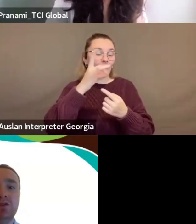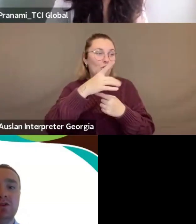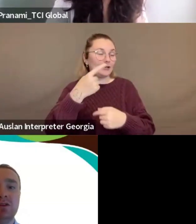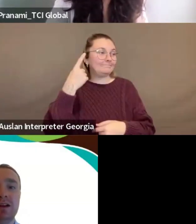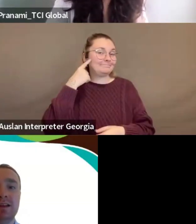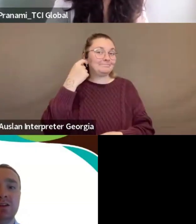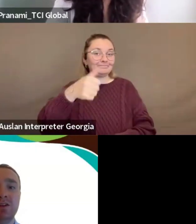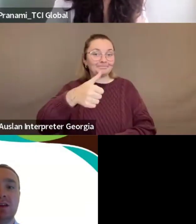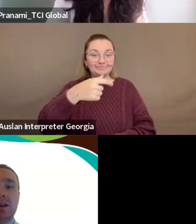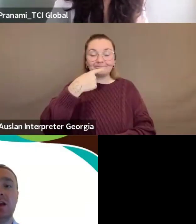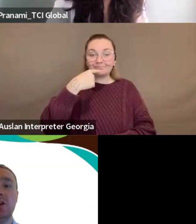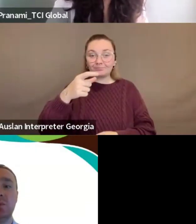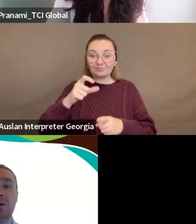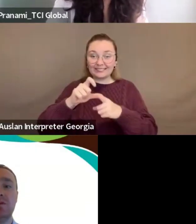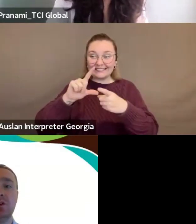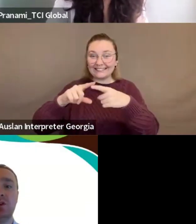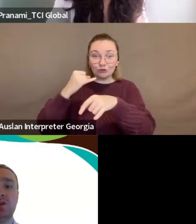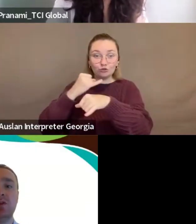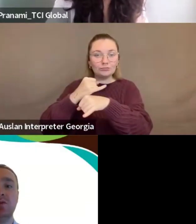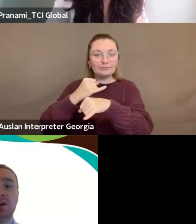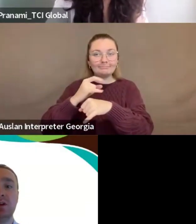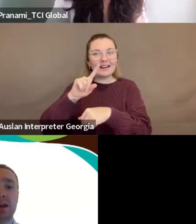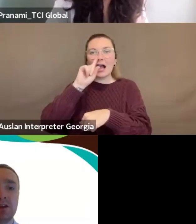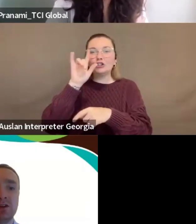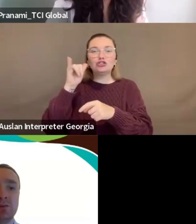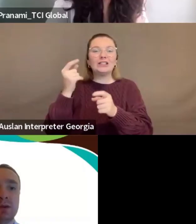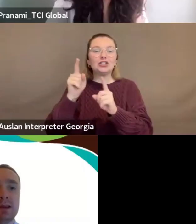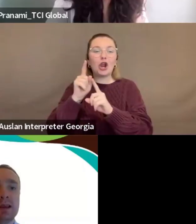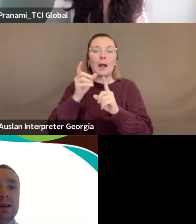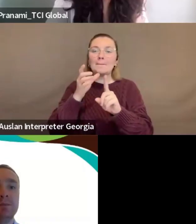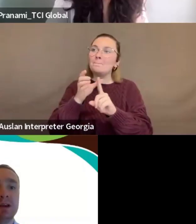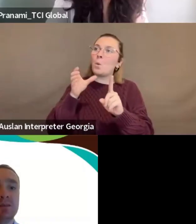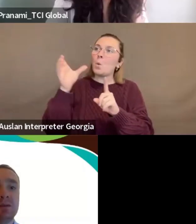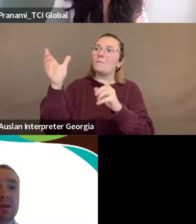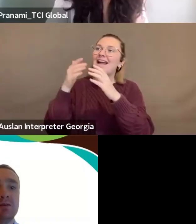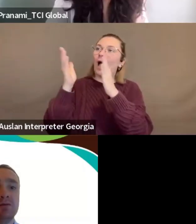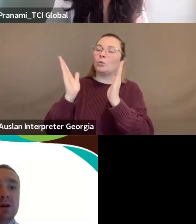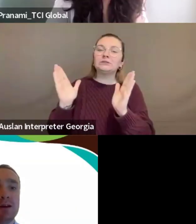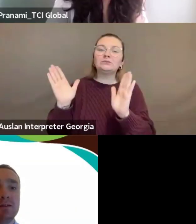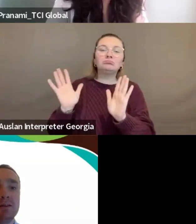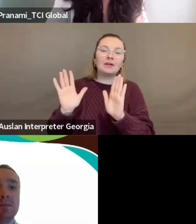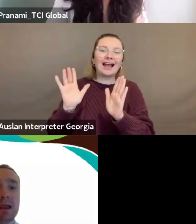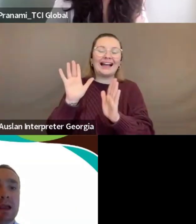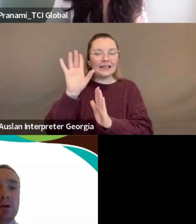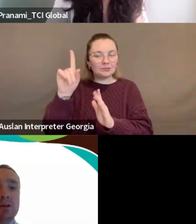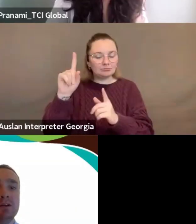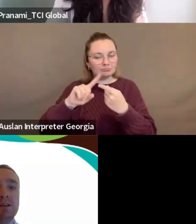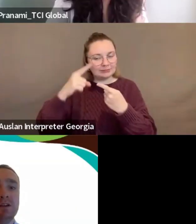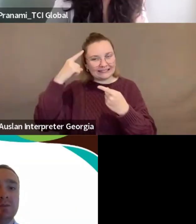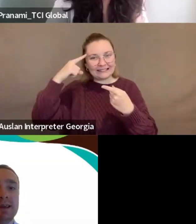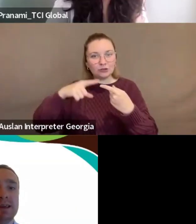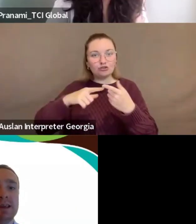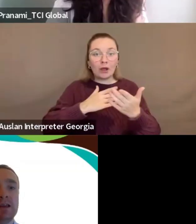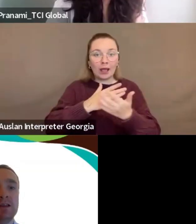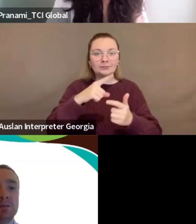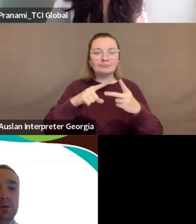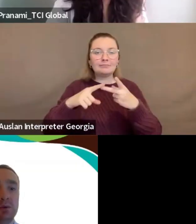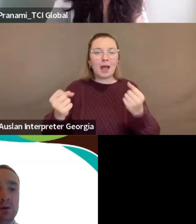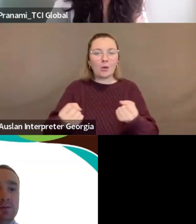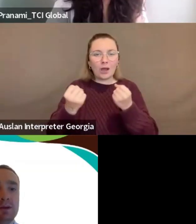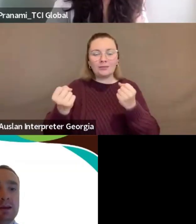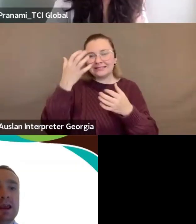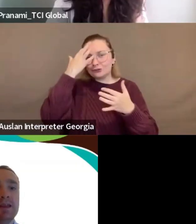that deinstitutionalisation cannot be reduced to relocation. It must be about rights, power, decision-making,